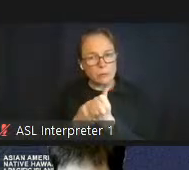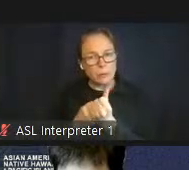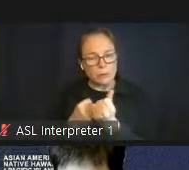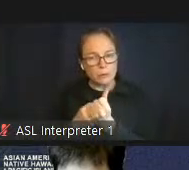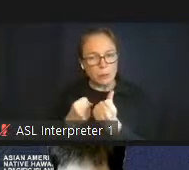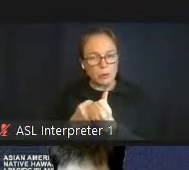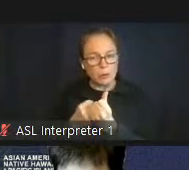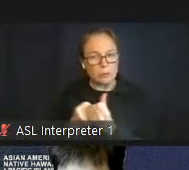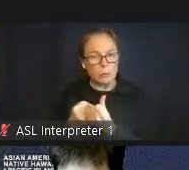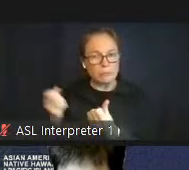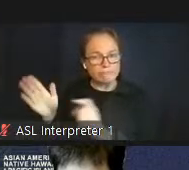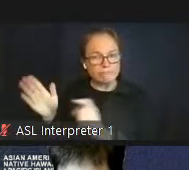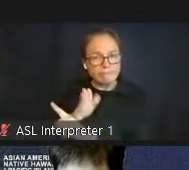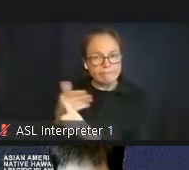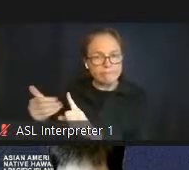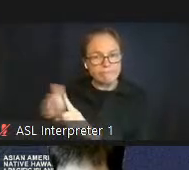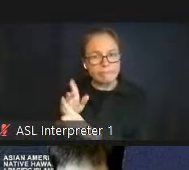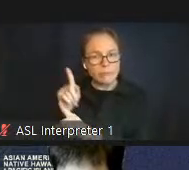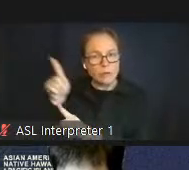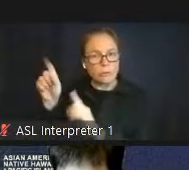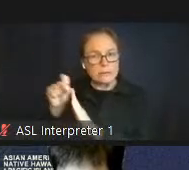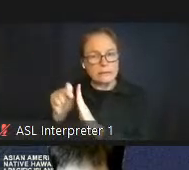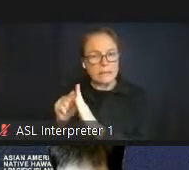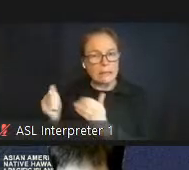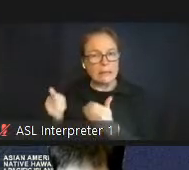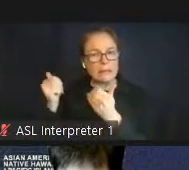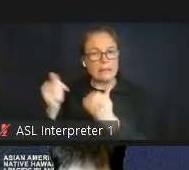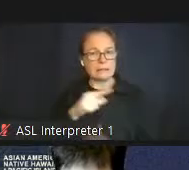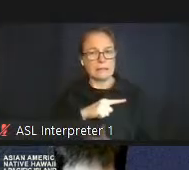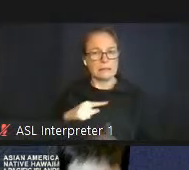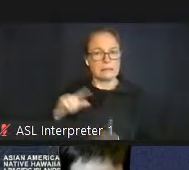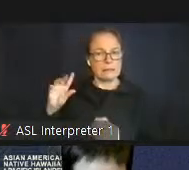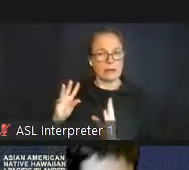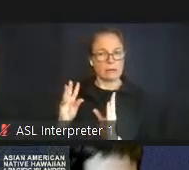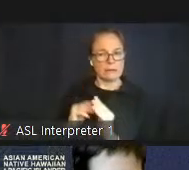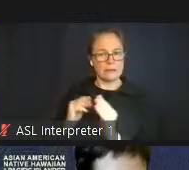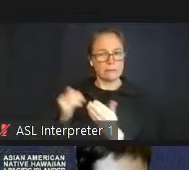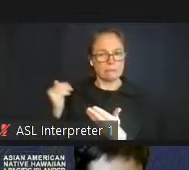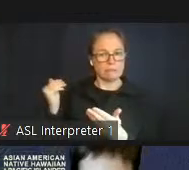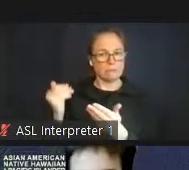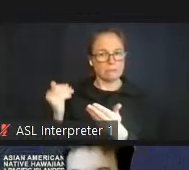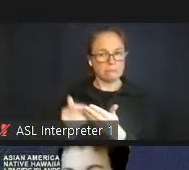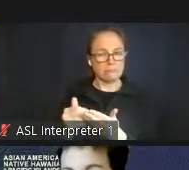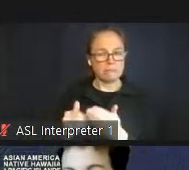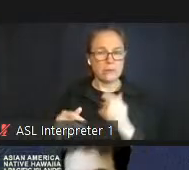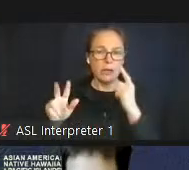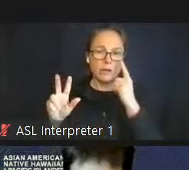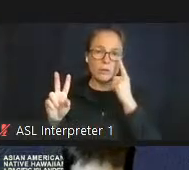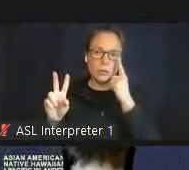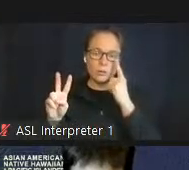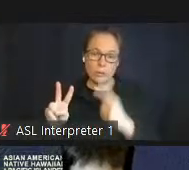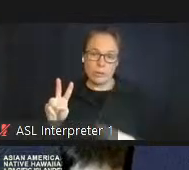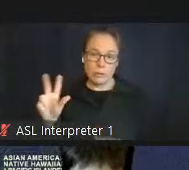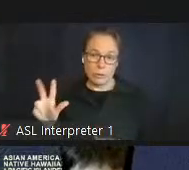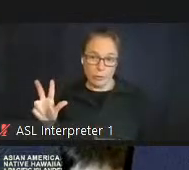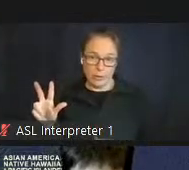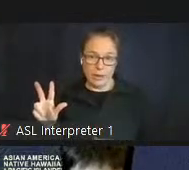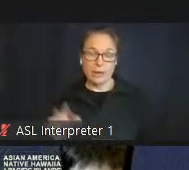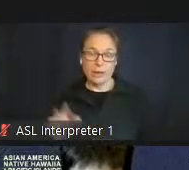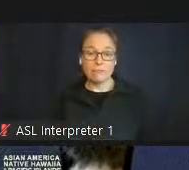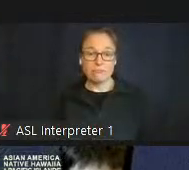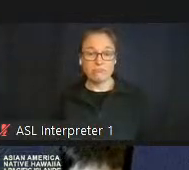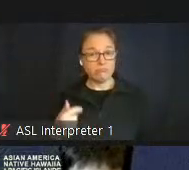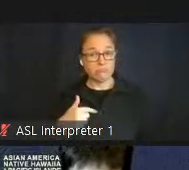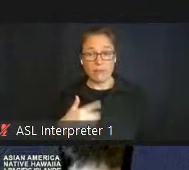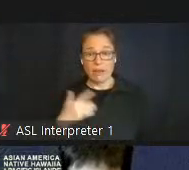next legislative session that's coming up in 23. And so I just want to say, I think we're doing a